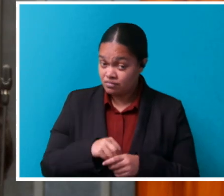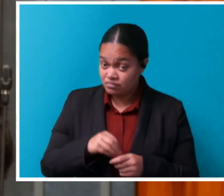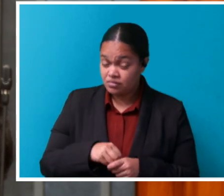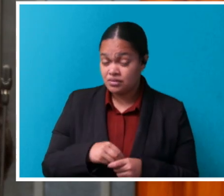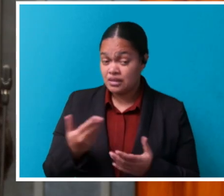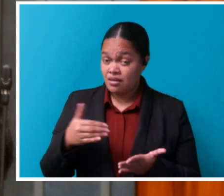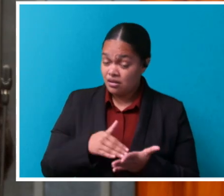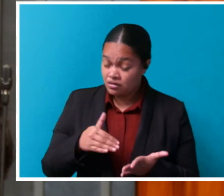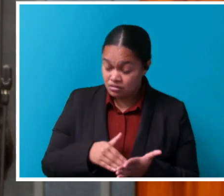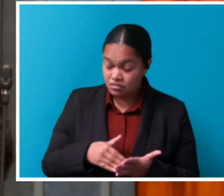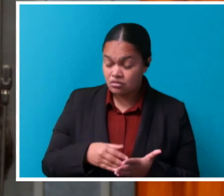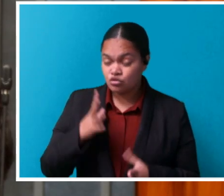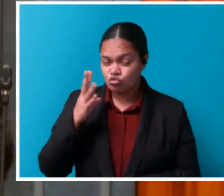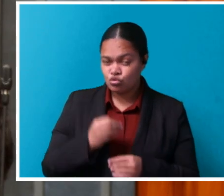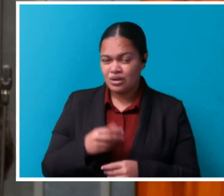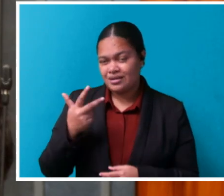together, a total of